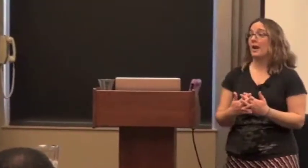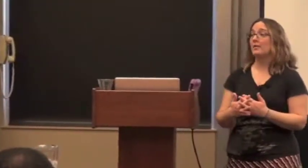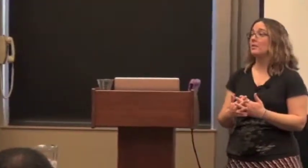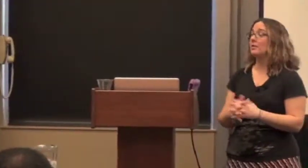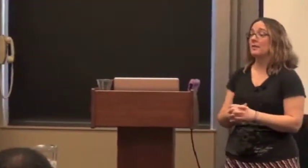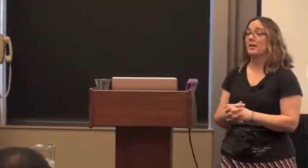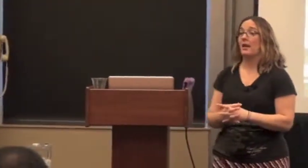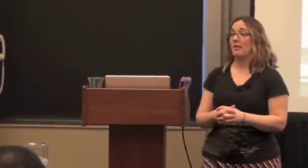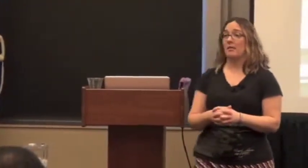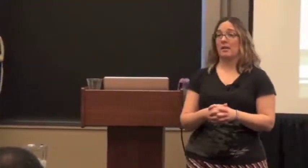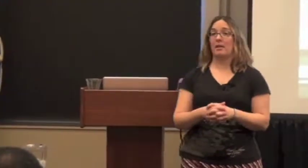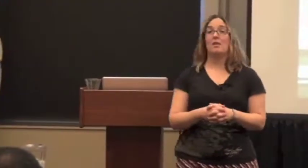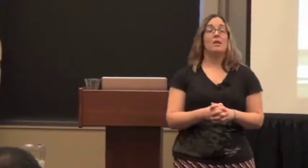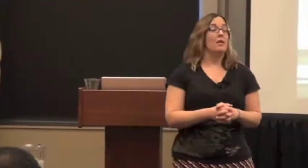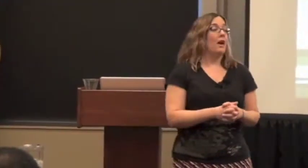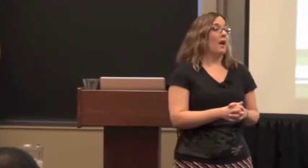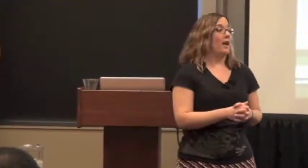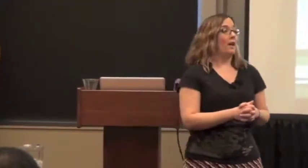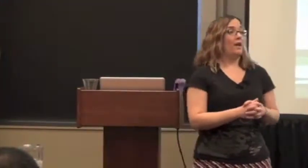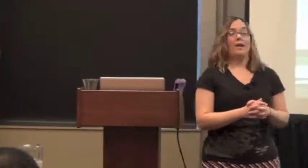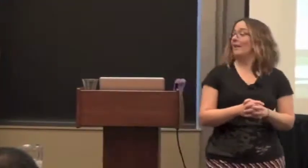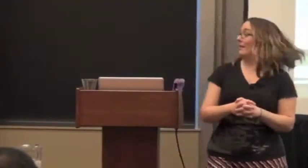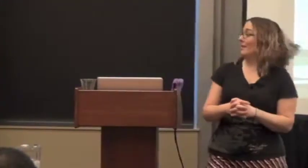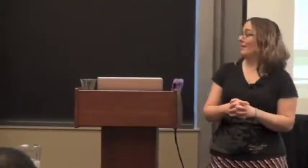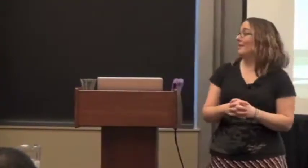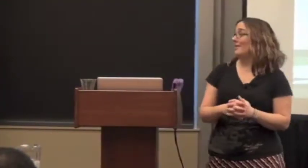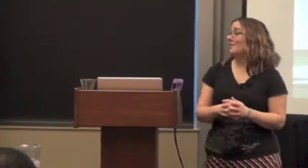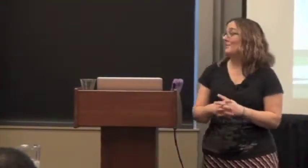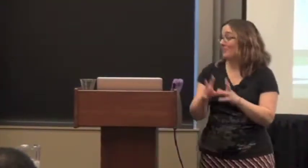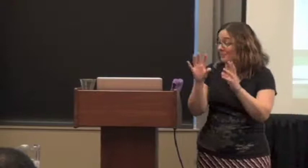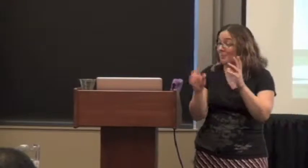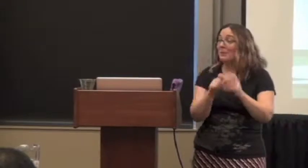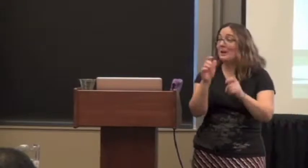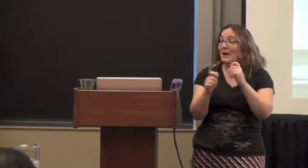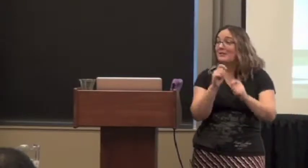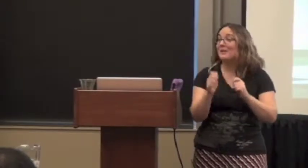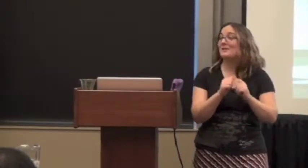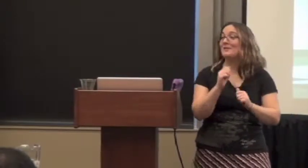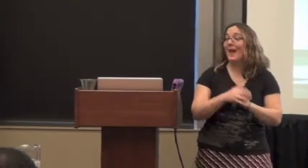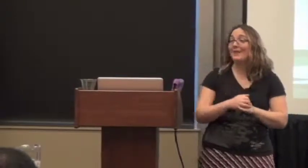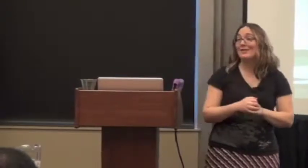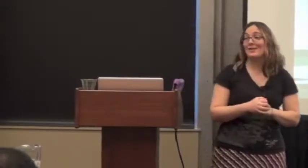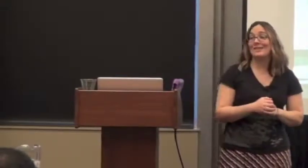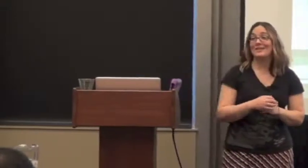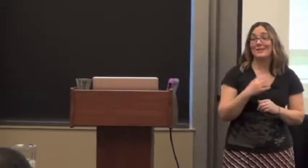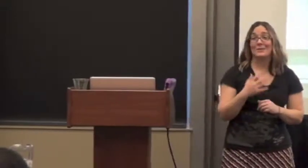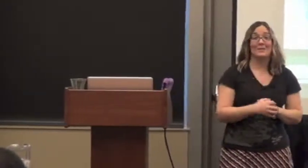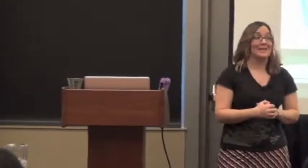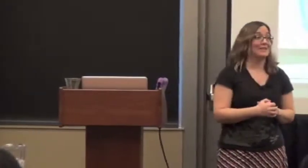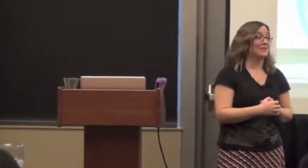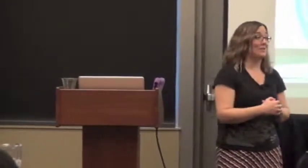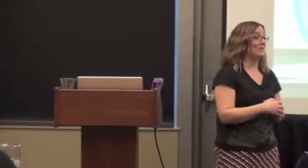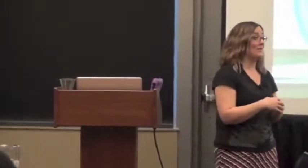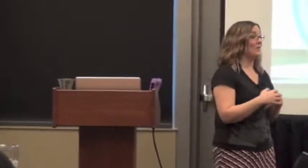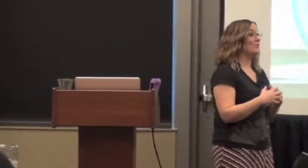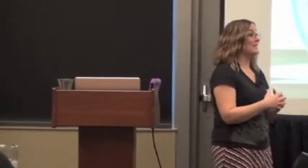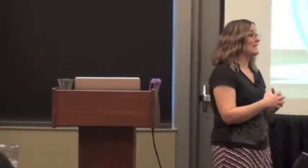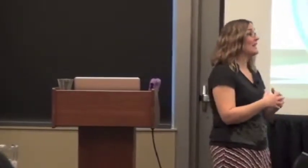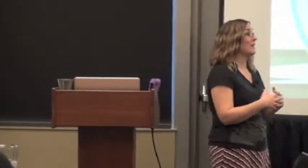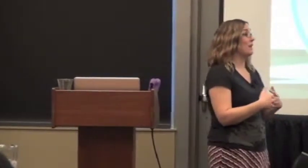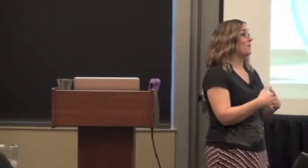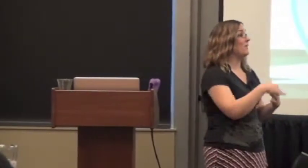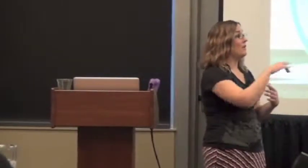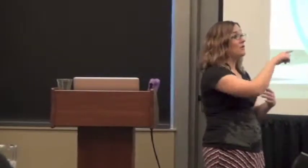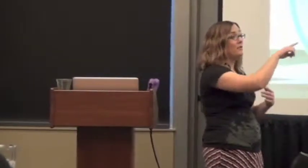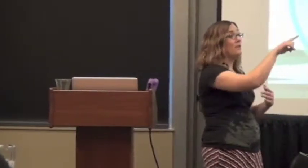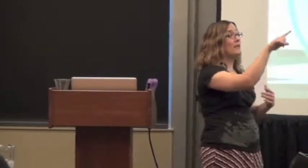those strategies that are out there. Hopefully you can add them to your toolbox and print off those fact sheets, those data sheets. If you see